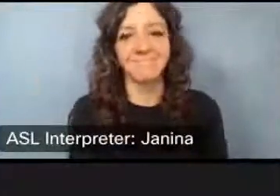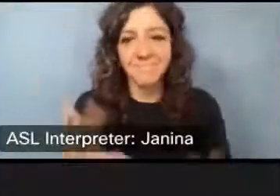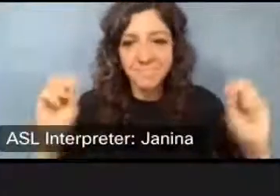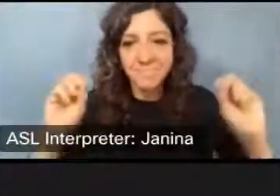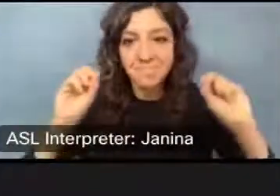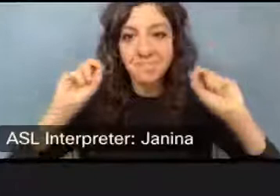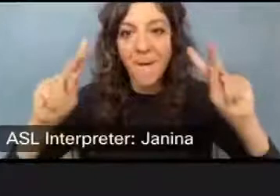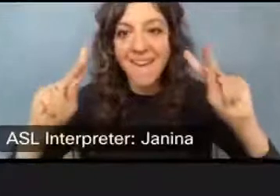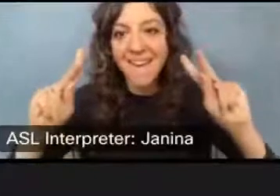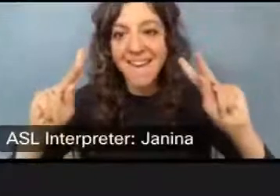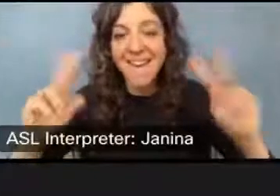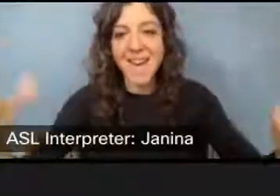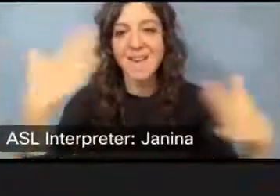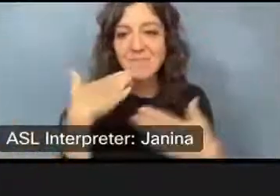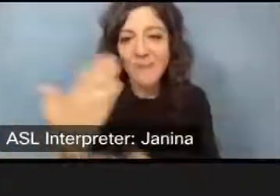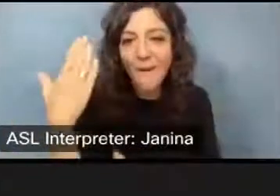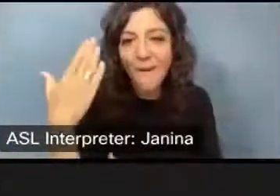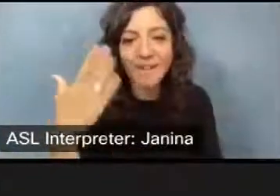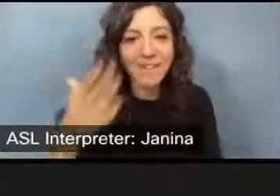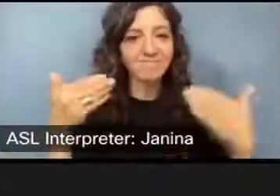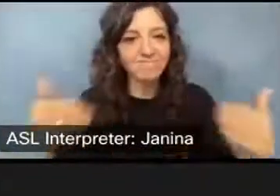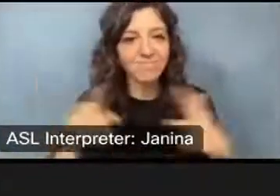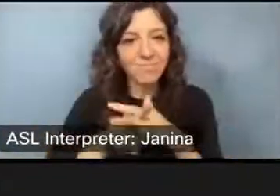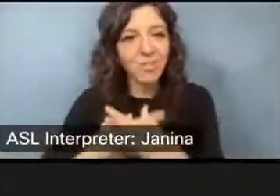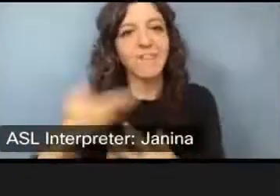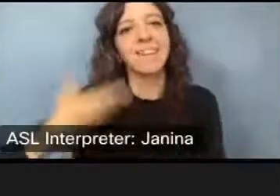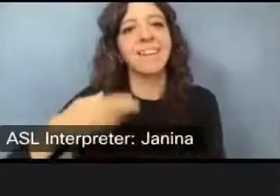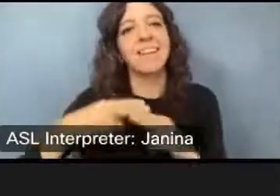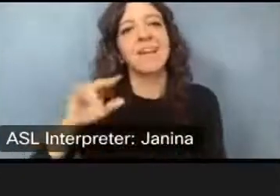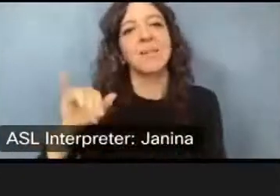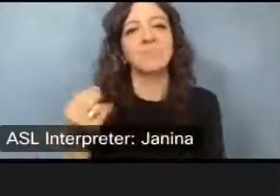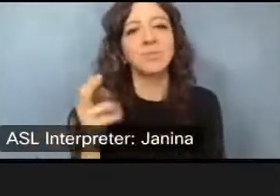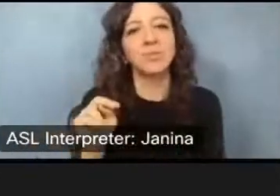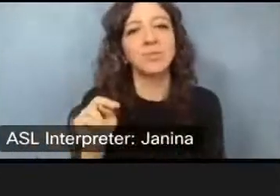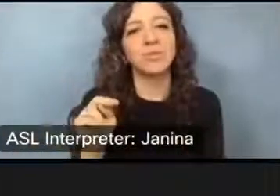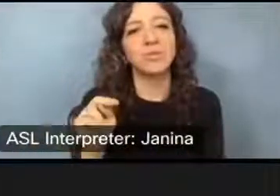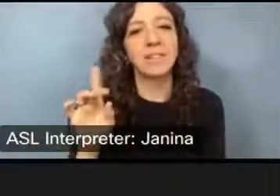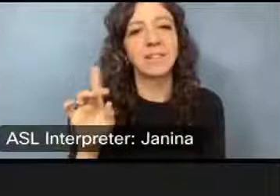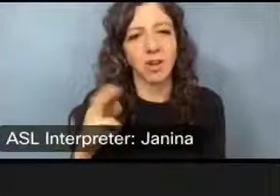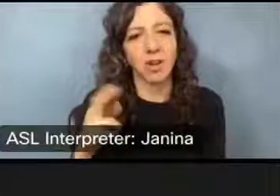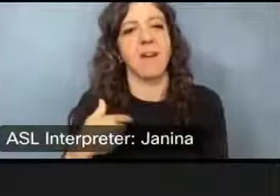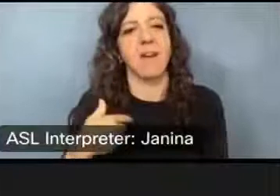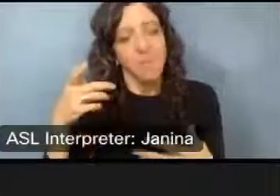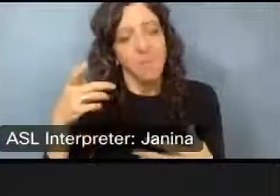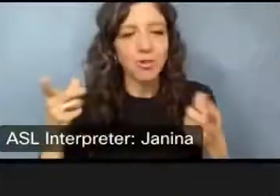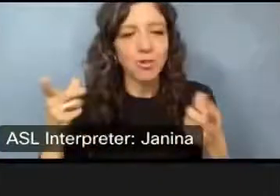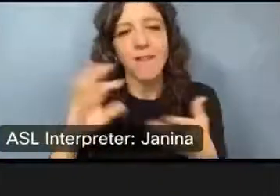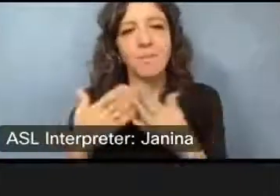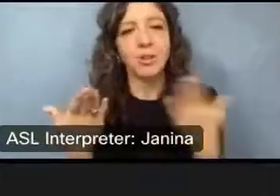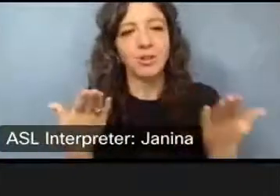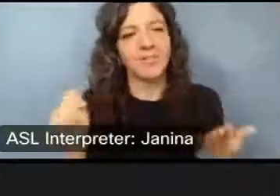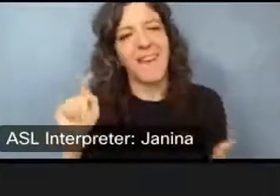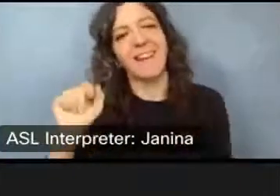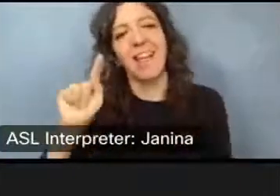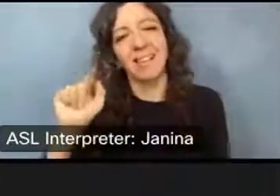All right, good morning. We'll get started. My name is John Decker, the Director of Community Services at Alta California Regional Center. Today